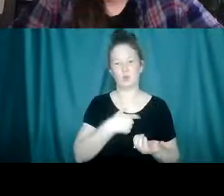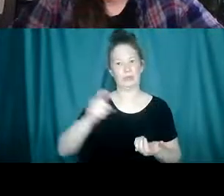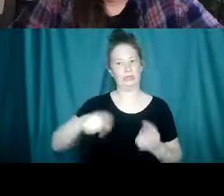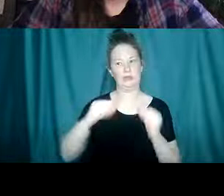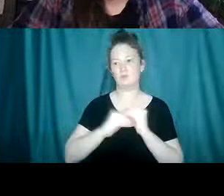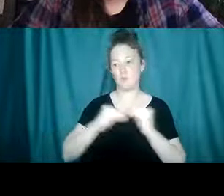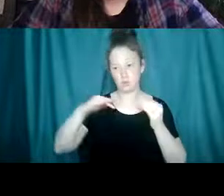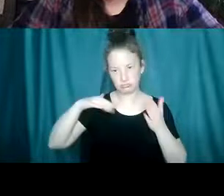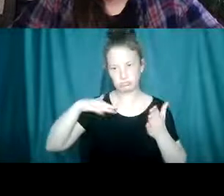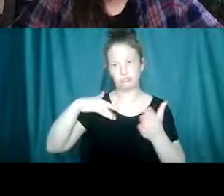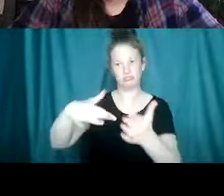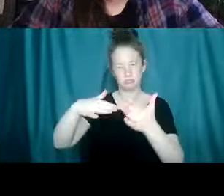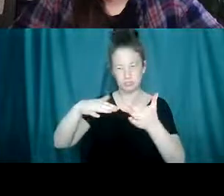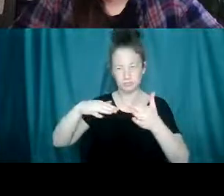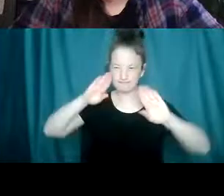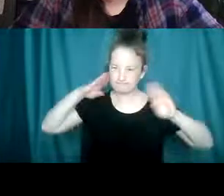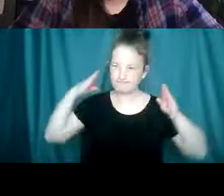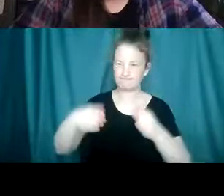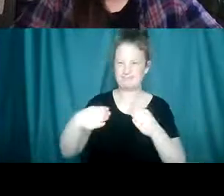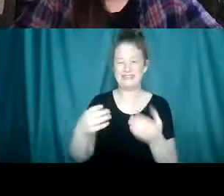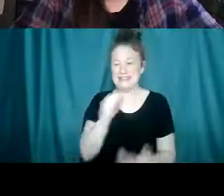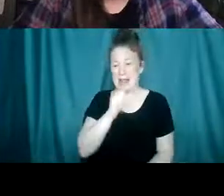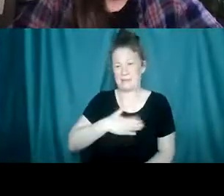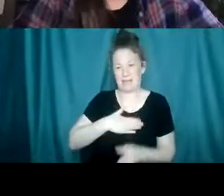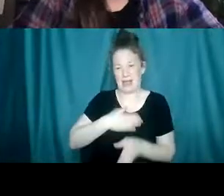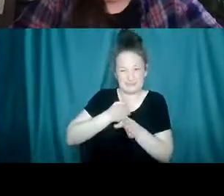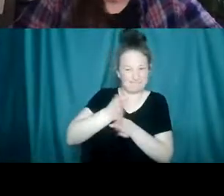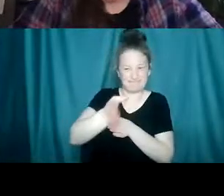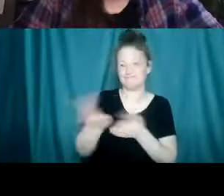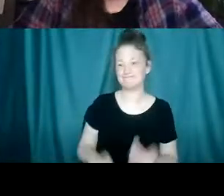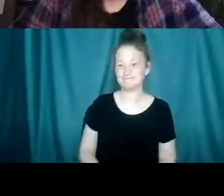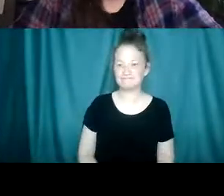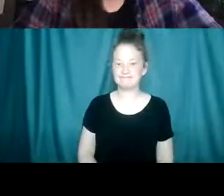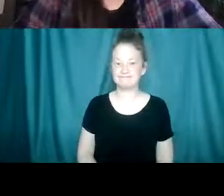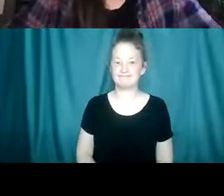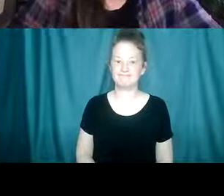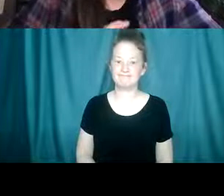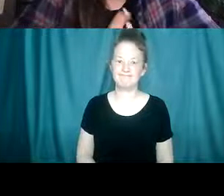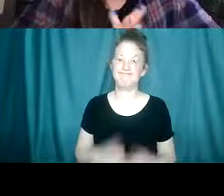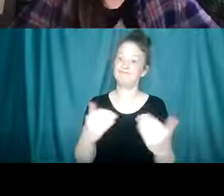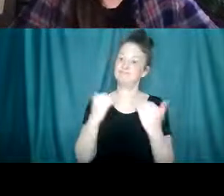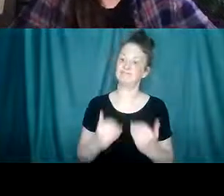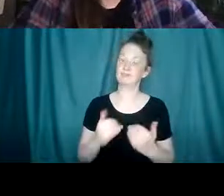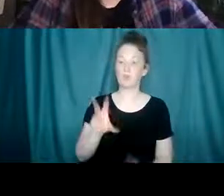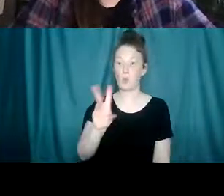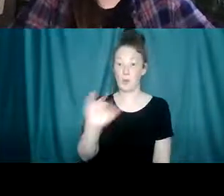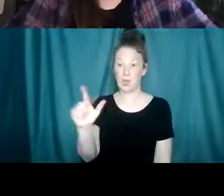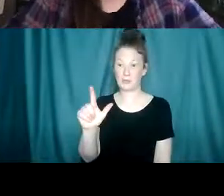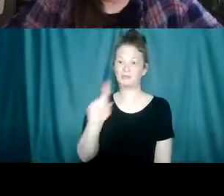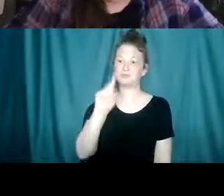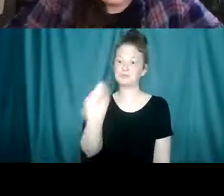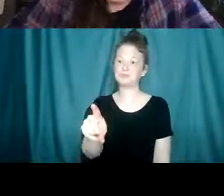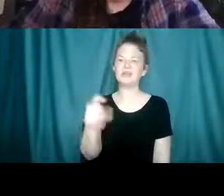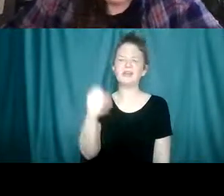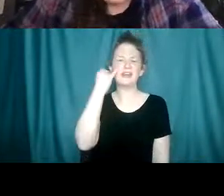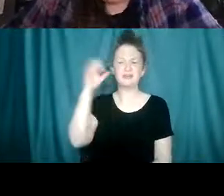things. It's just not what I'm studying right now. Right. Cool. Sounds good. The next question is from Will. If we're taking CO2